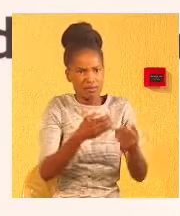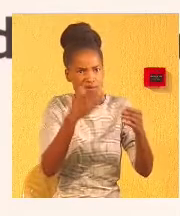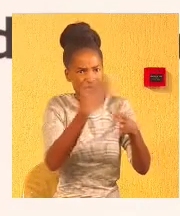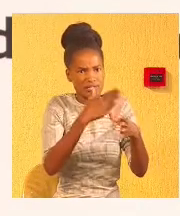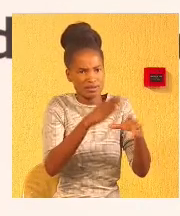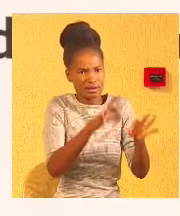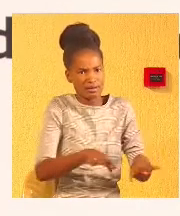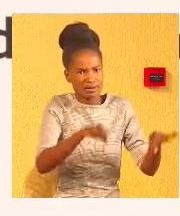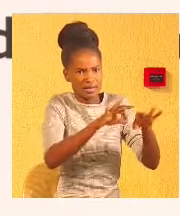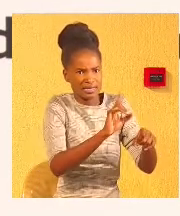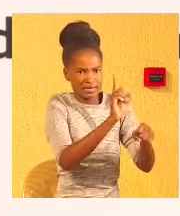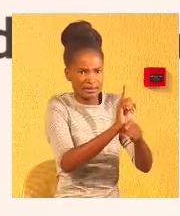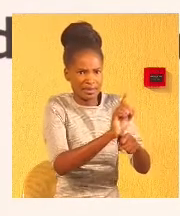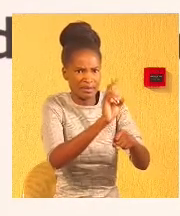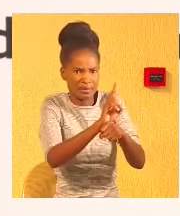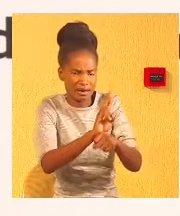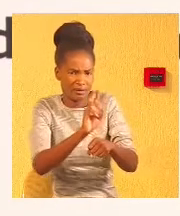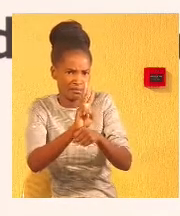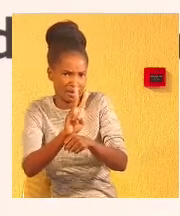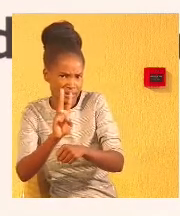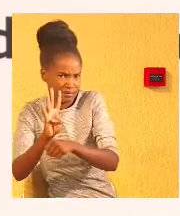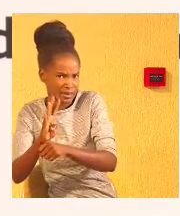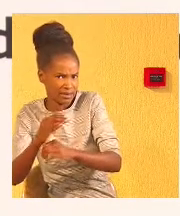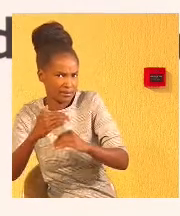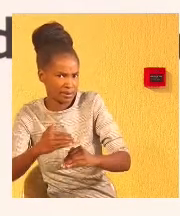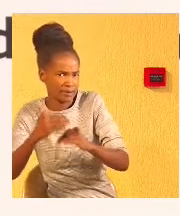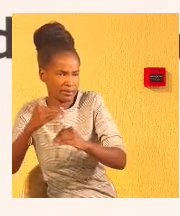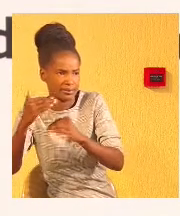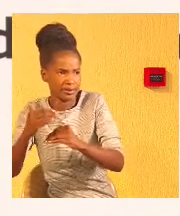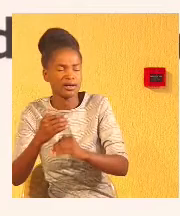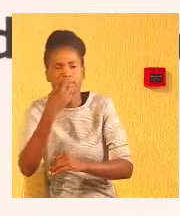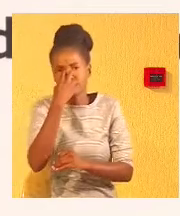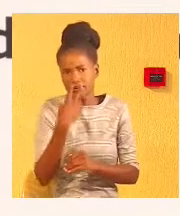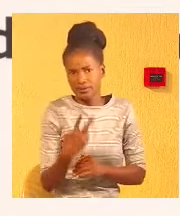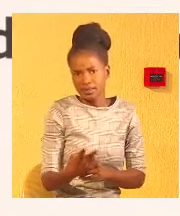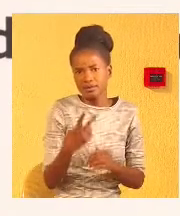chain, and considering the timing of the onset of